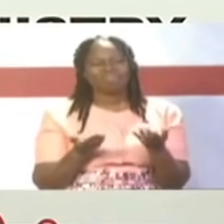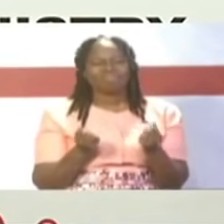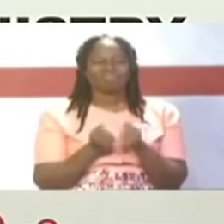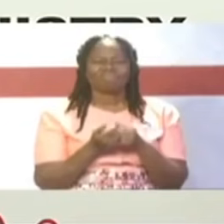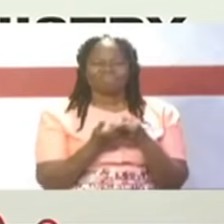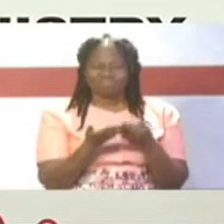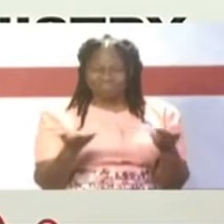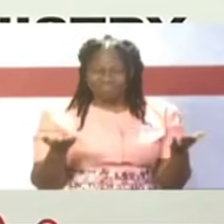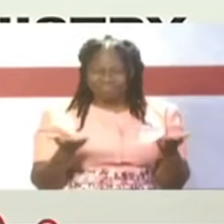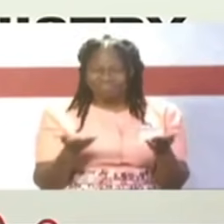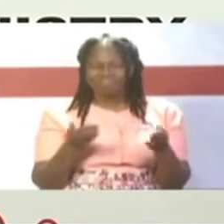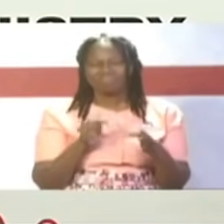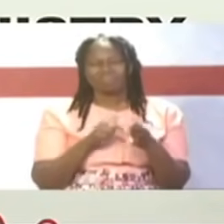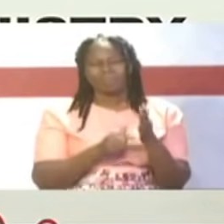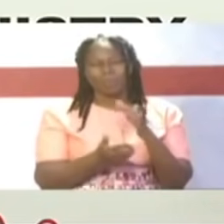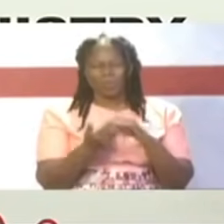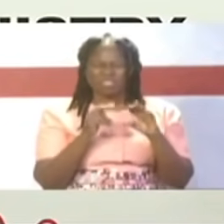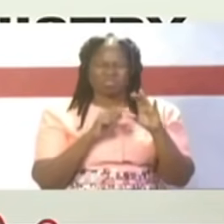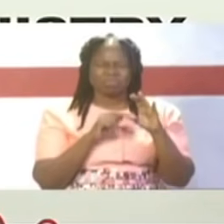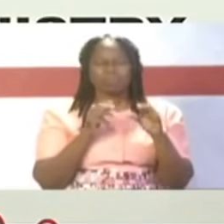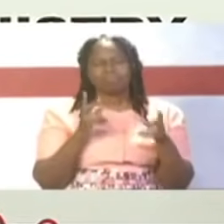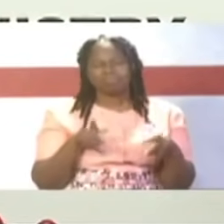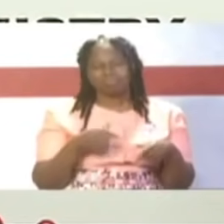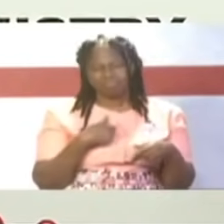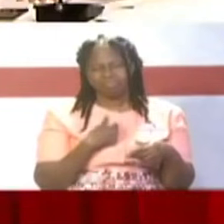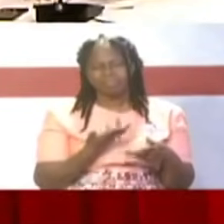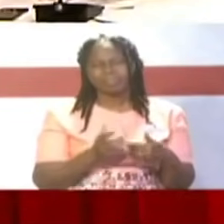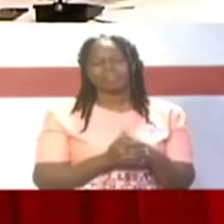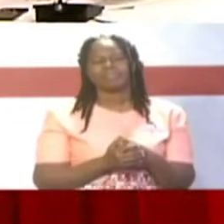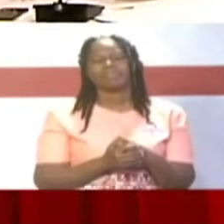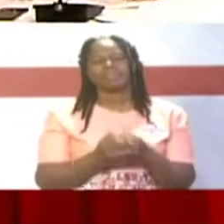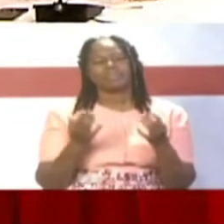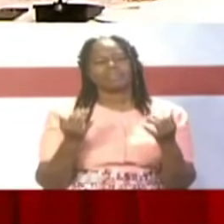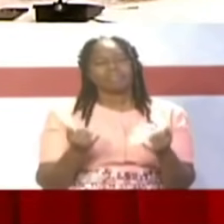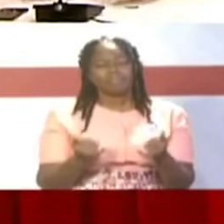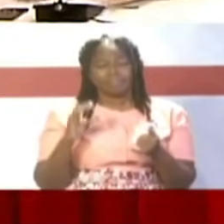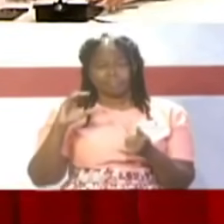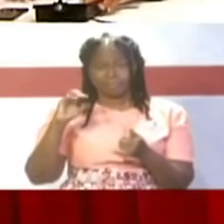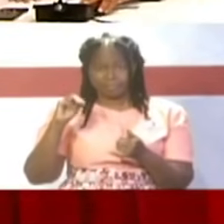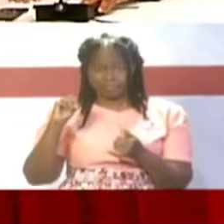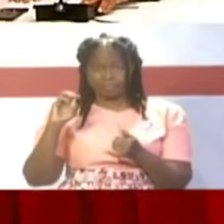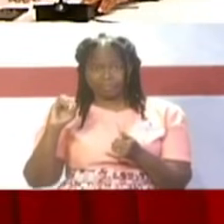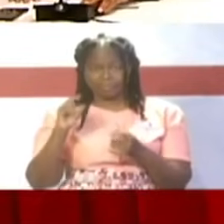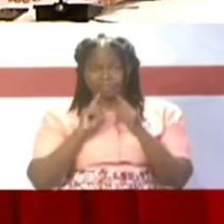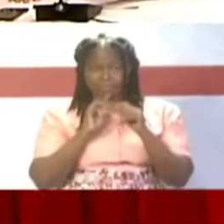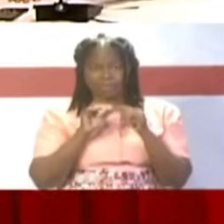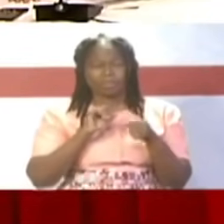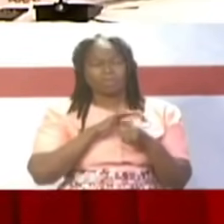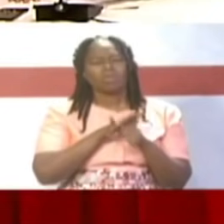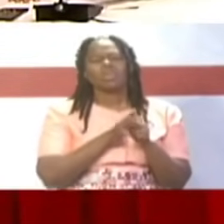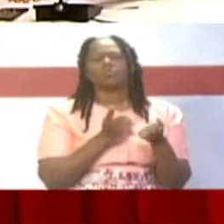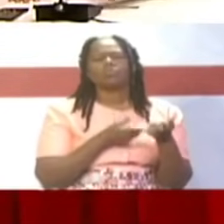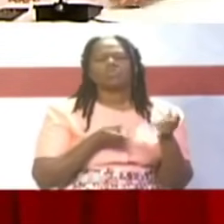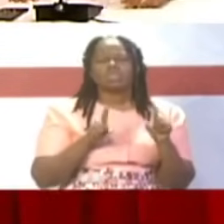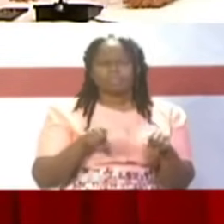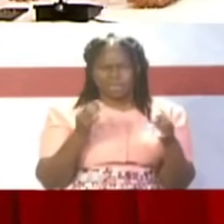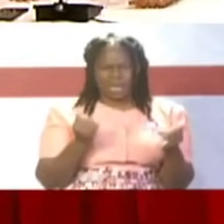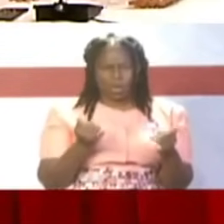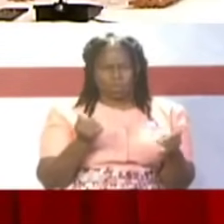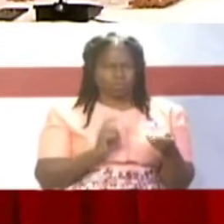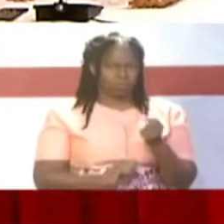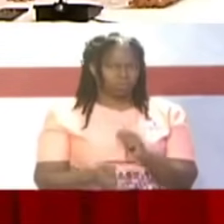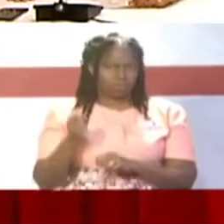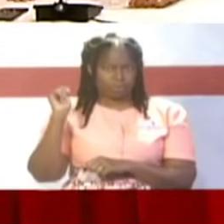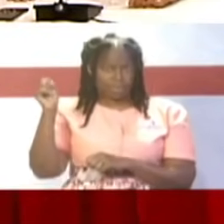go straight to the Chief Medical Officer for the clinical update. Hi, good morning. Thank you, Ms. Alcantara. Good morning to the Honorable Minister. Good